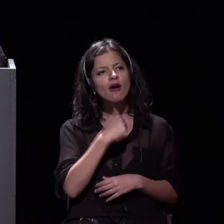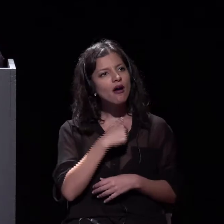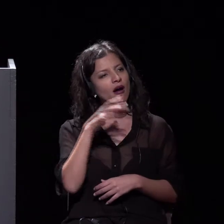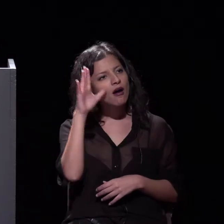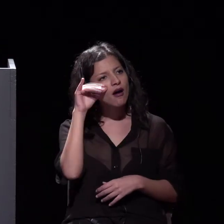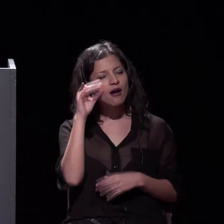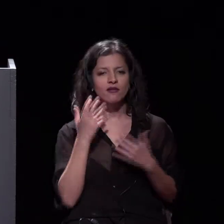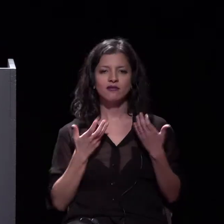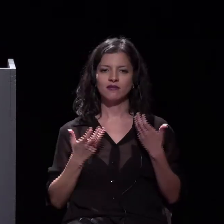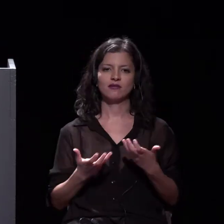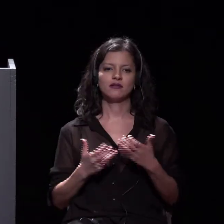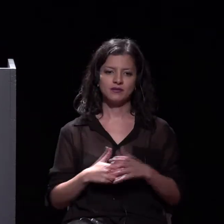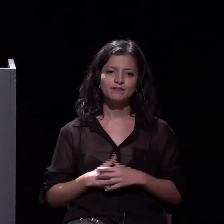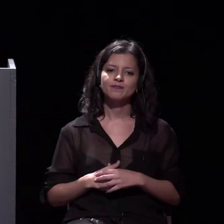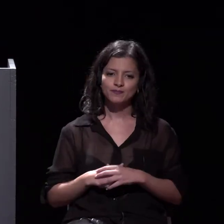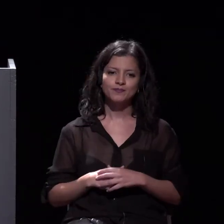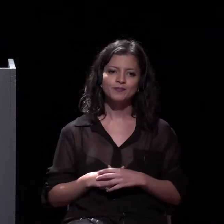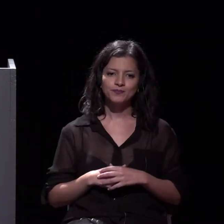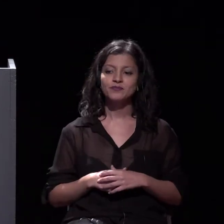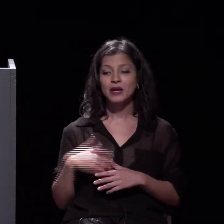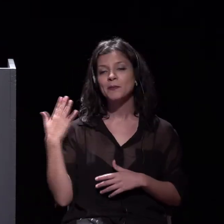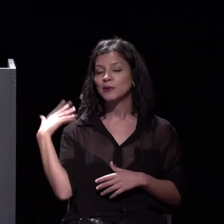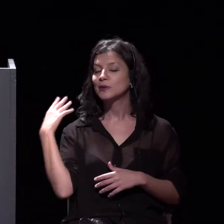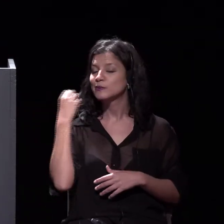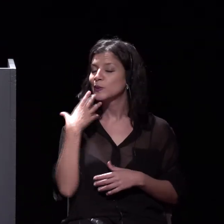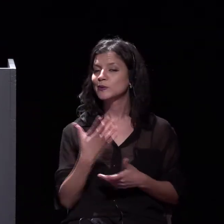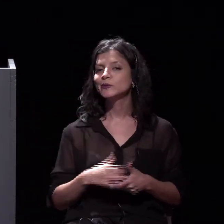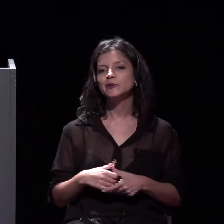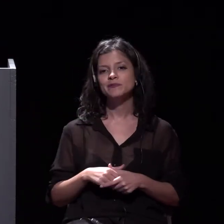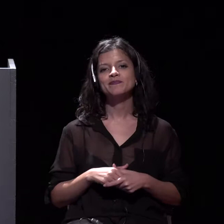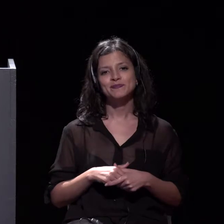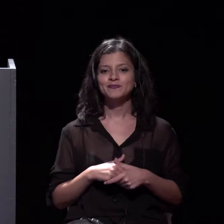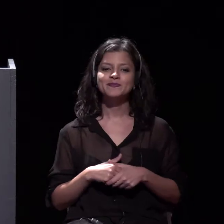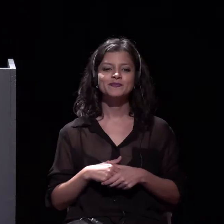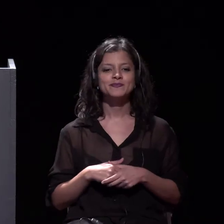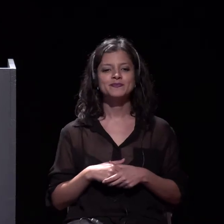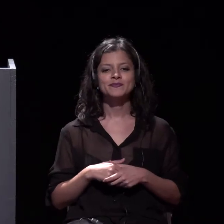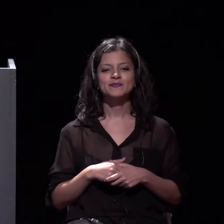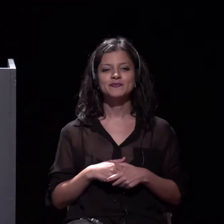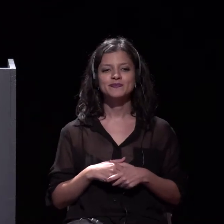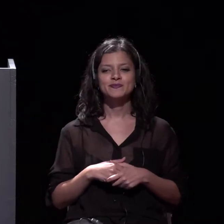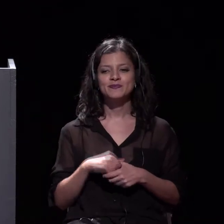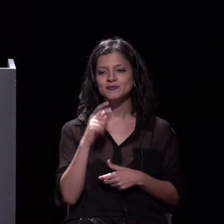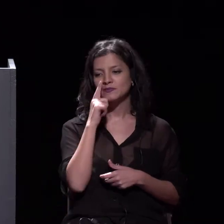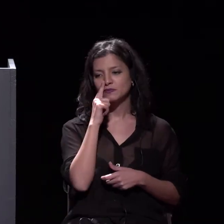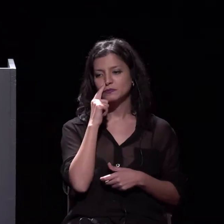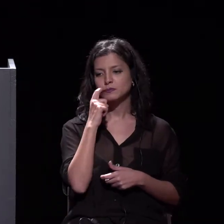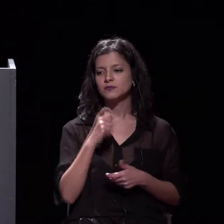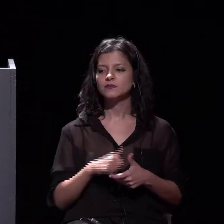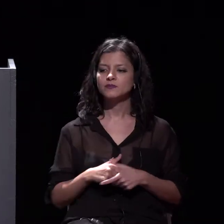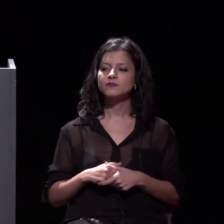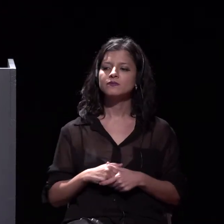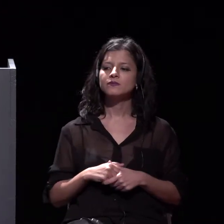Happily been put out. So hopefully some of you would also be familiar with what happens a year later.